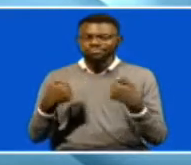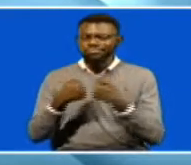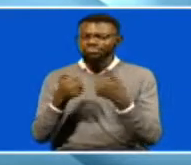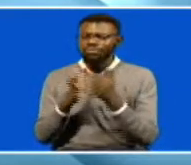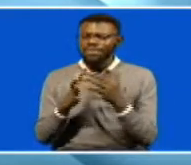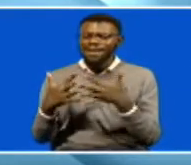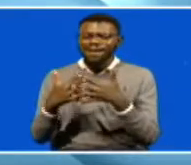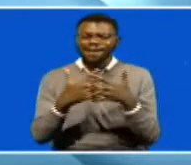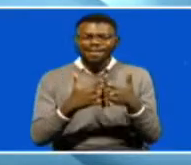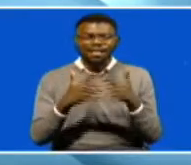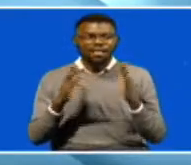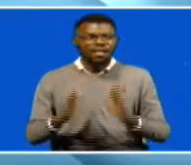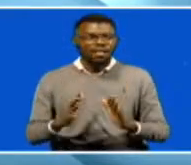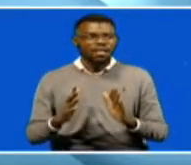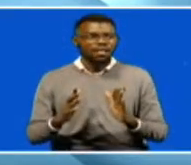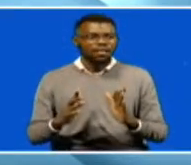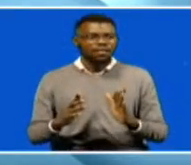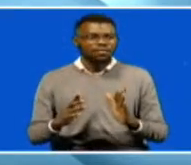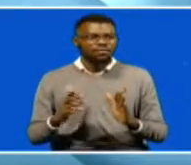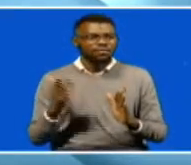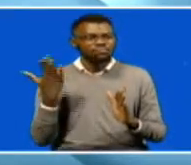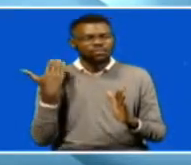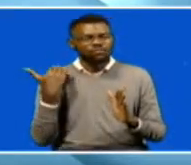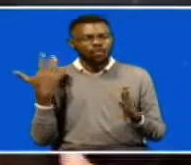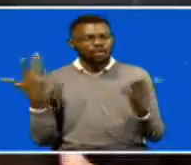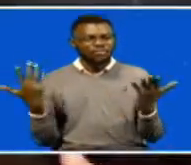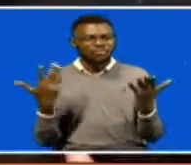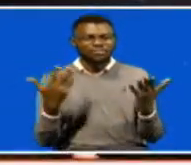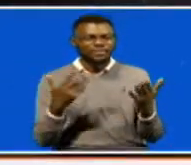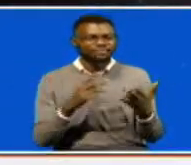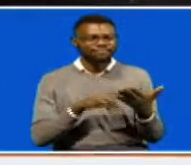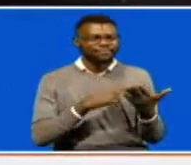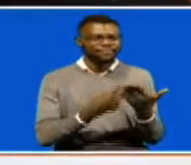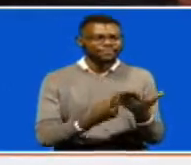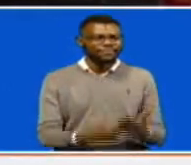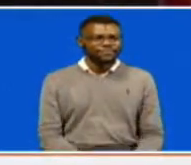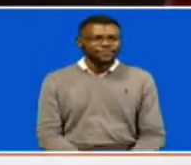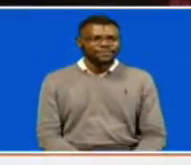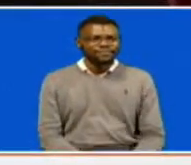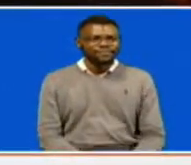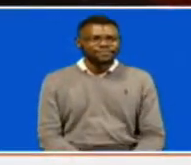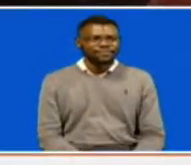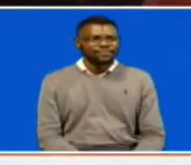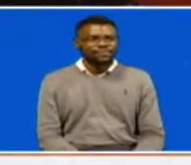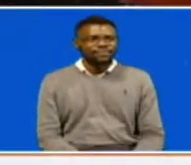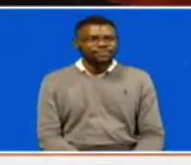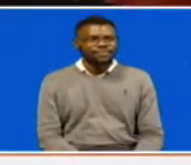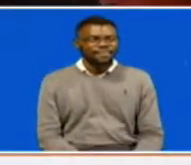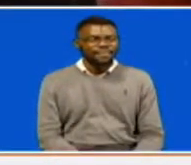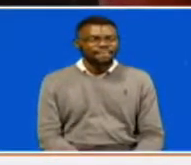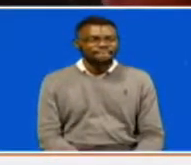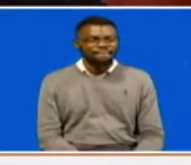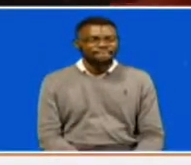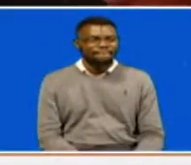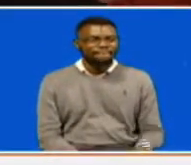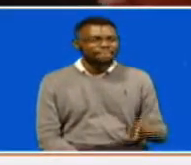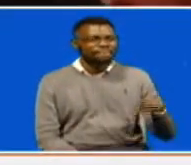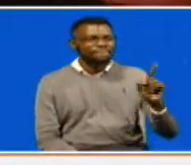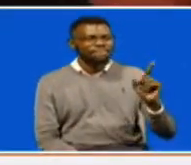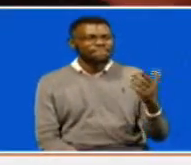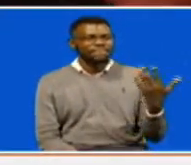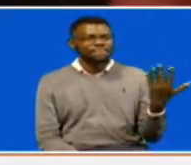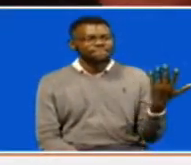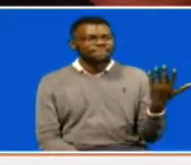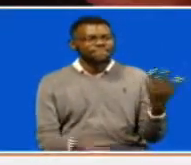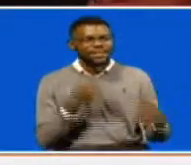after successive defeats to Alexander Usyk. You didn't give us there your what happens if it's unfortunately the other way